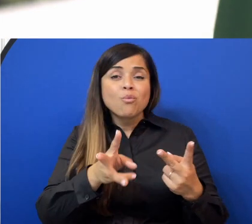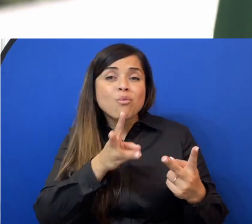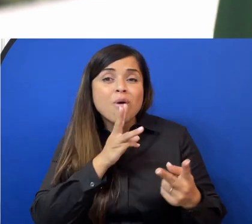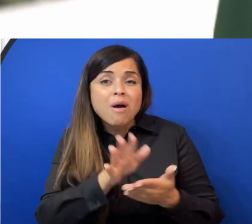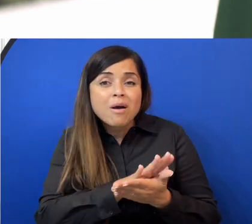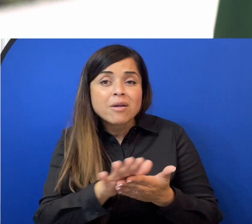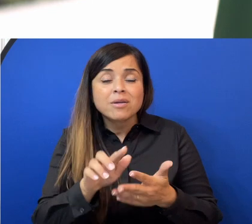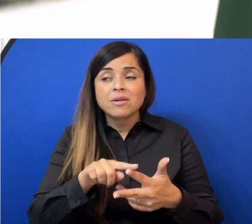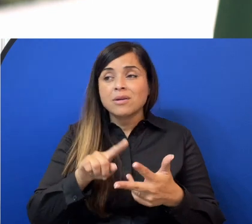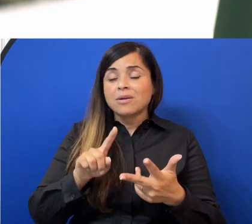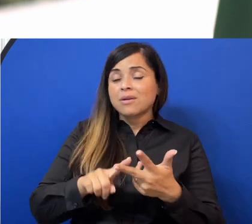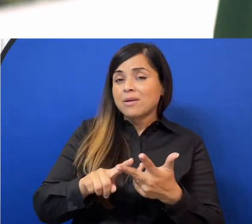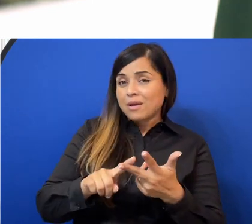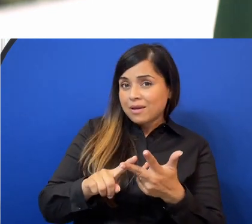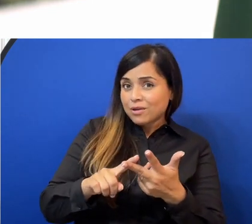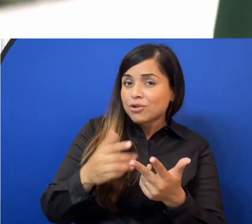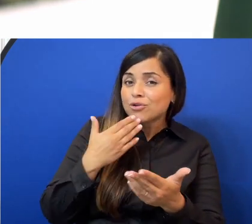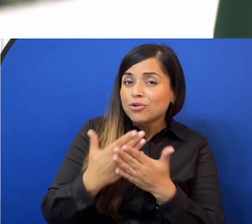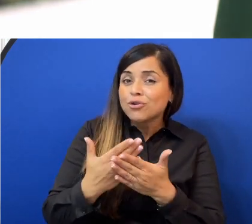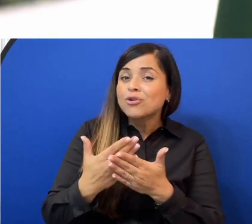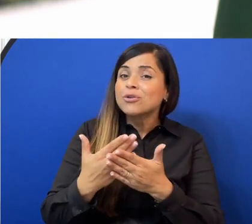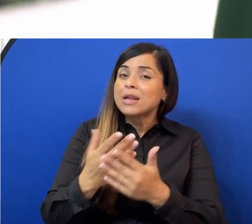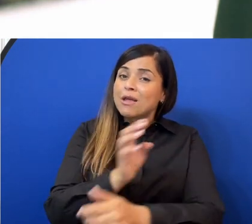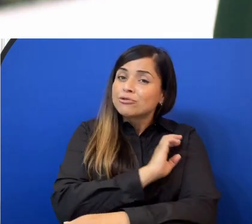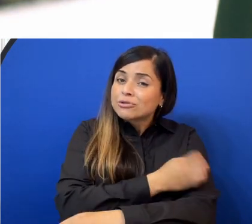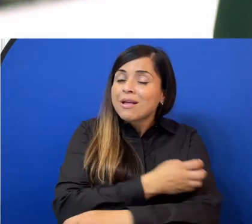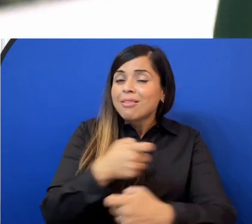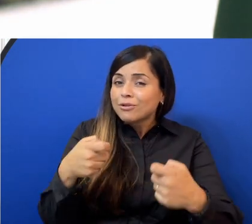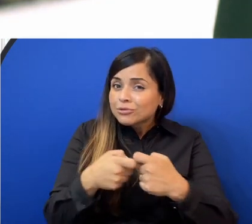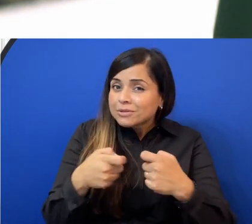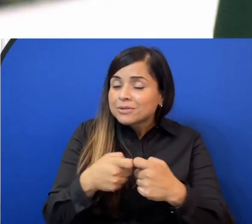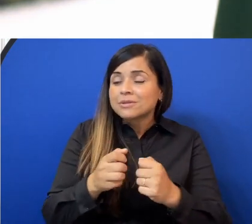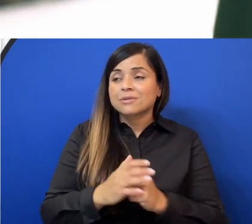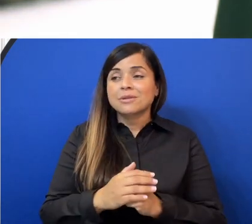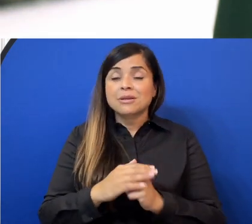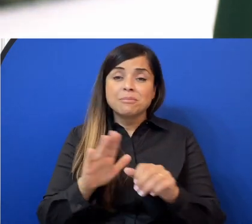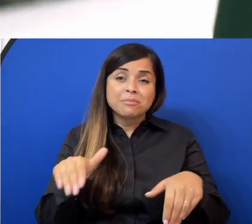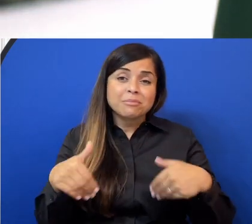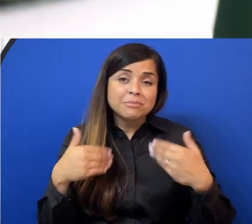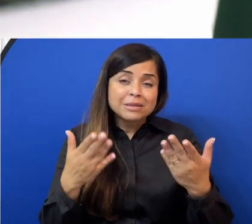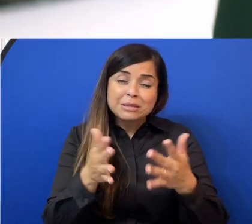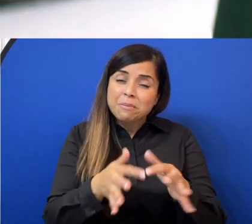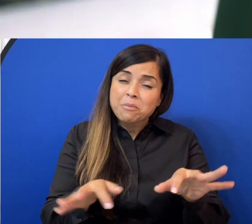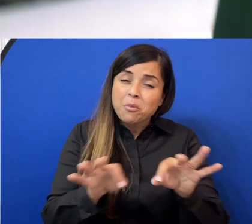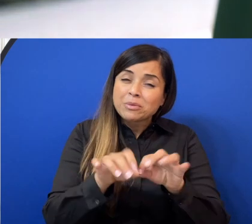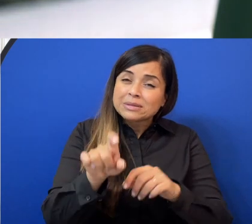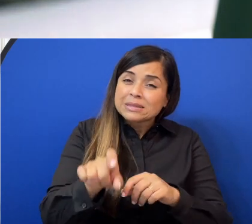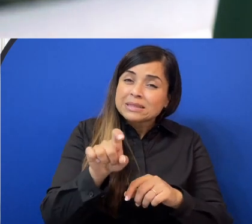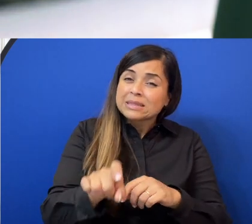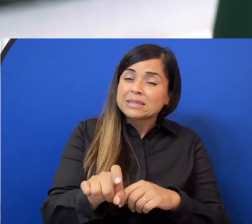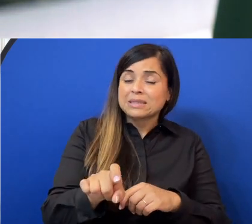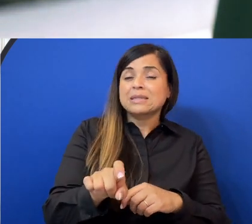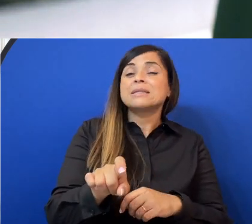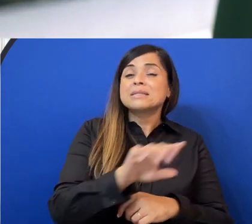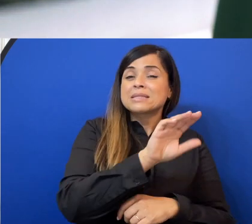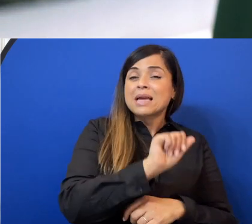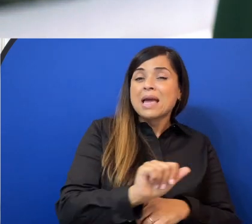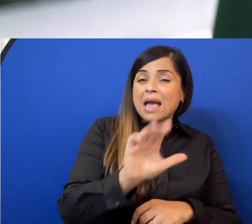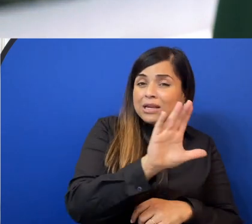energy, and financial services to tens of millions of people in Central and South Asia and sub-Saharan